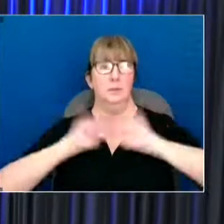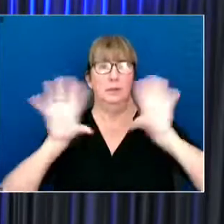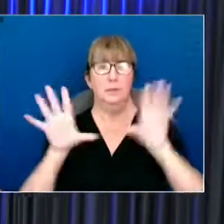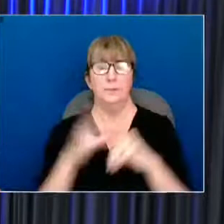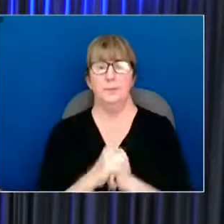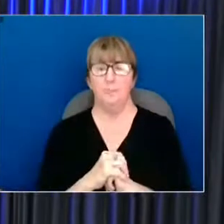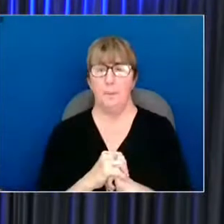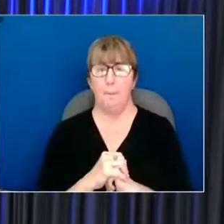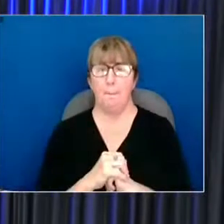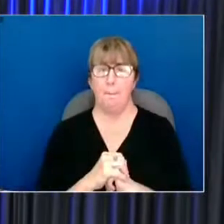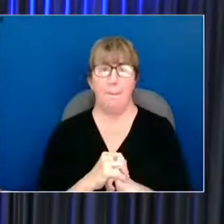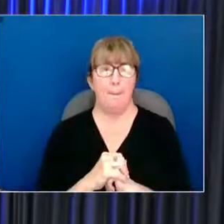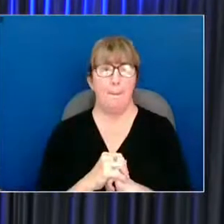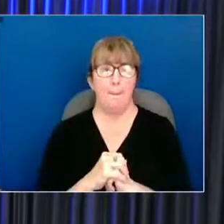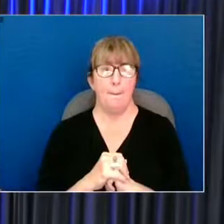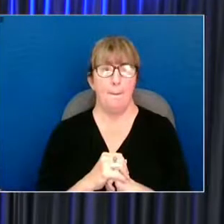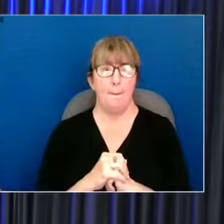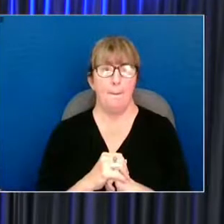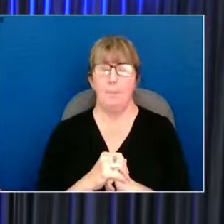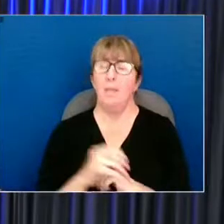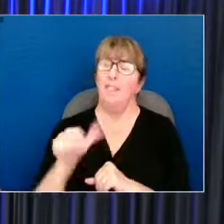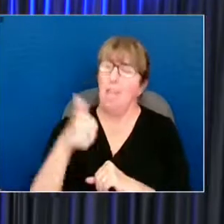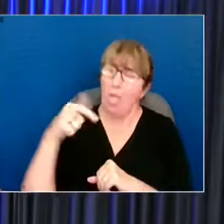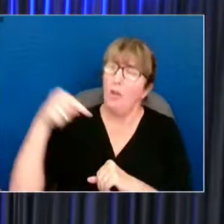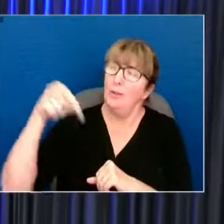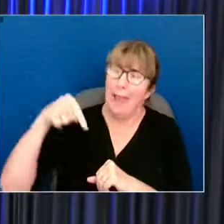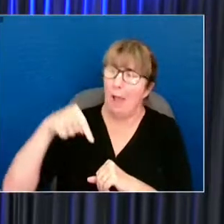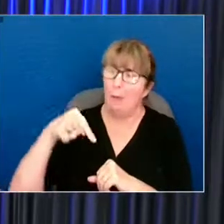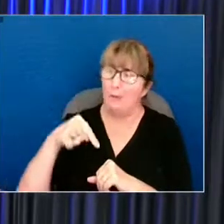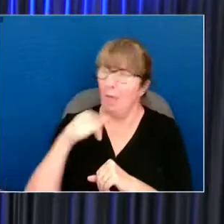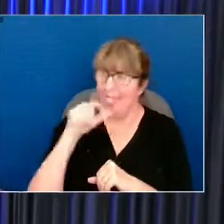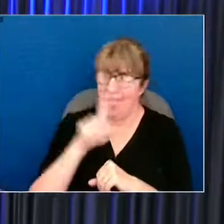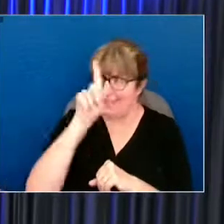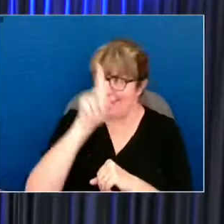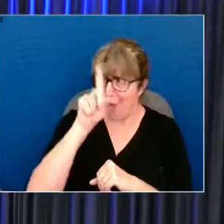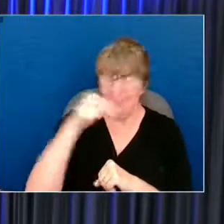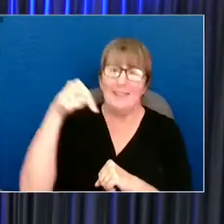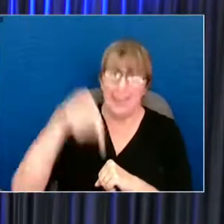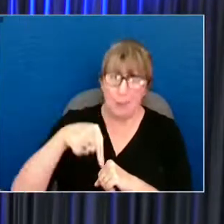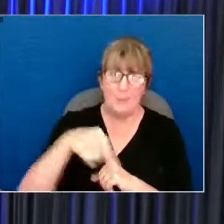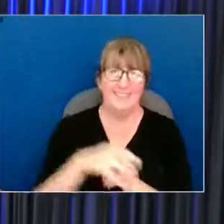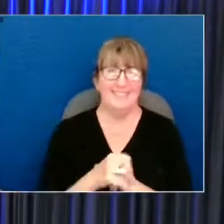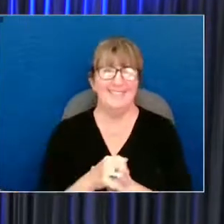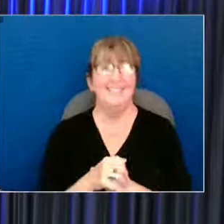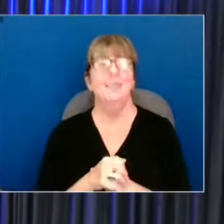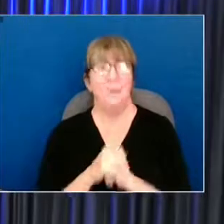other left. Okay, tilt down a little bit more, please.